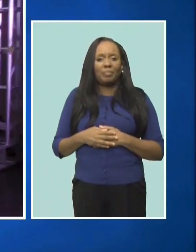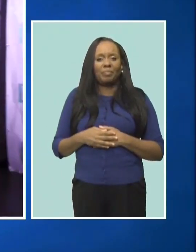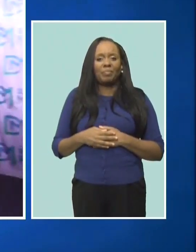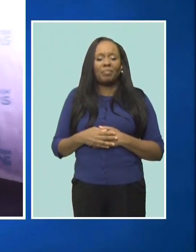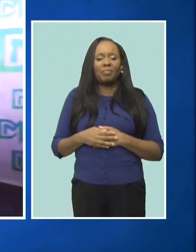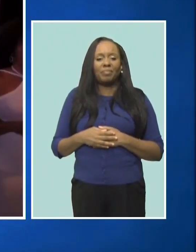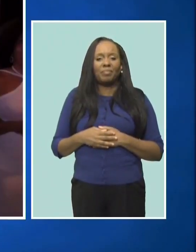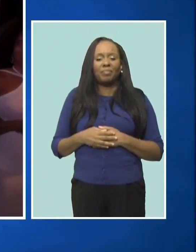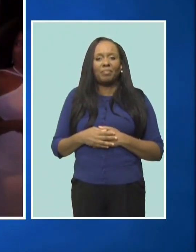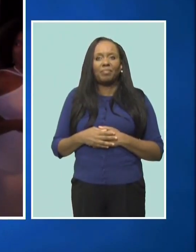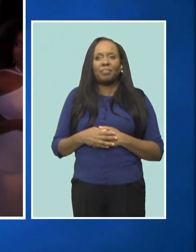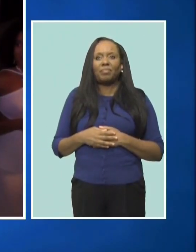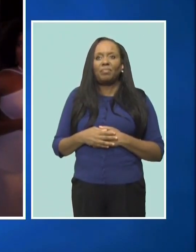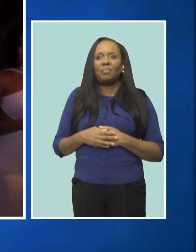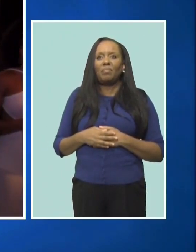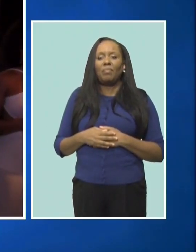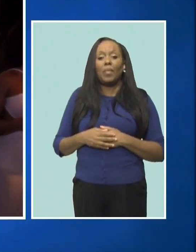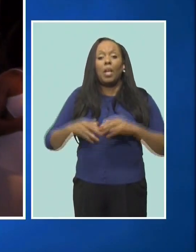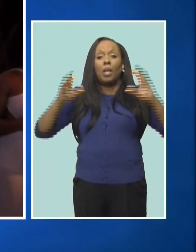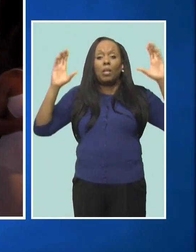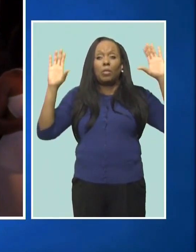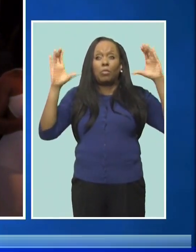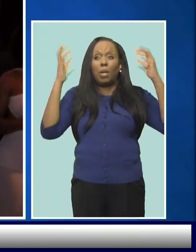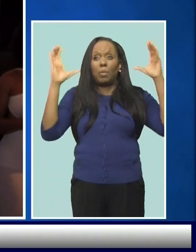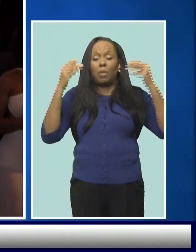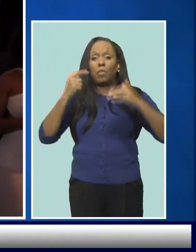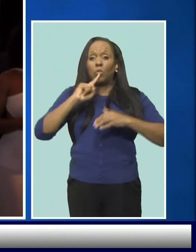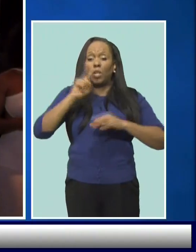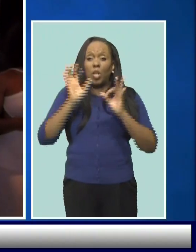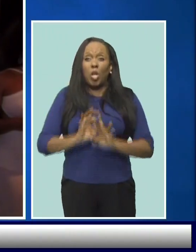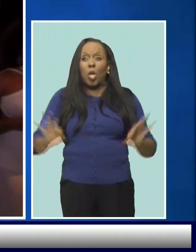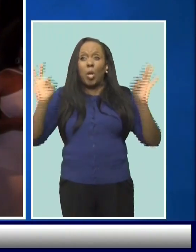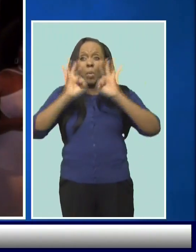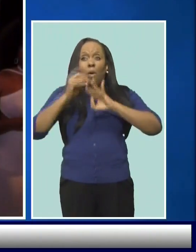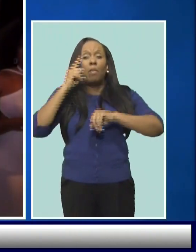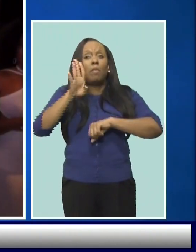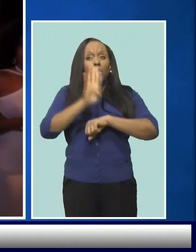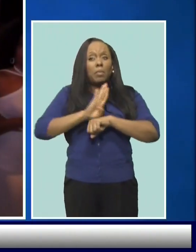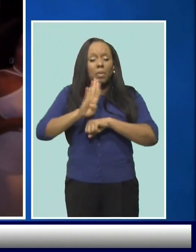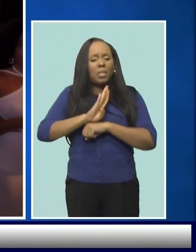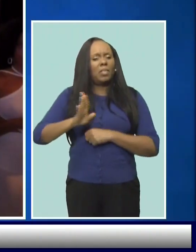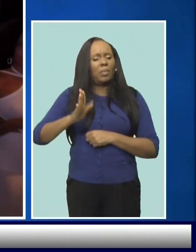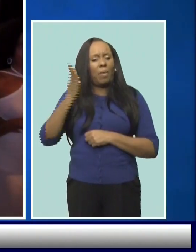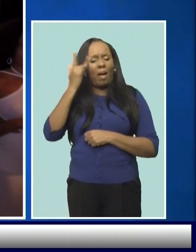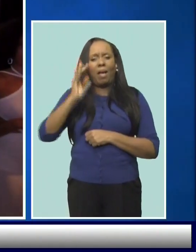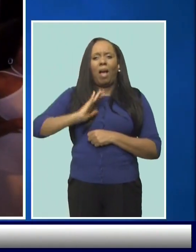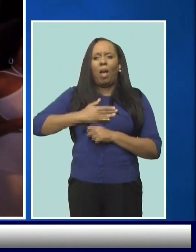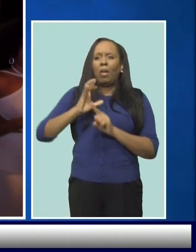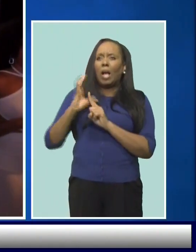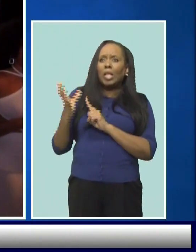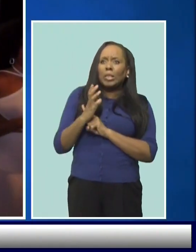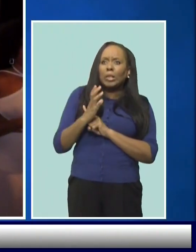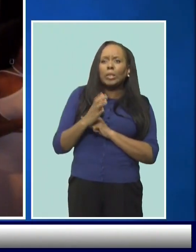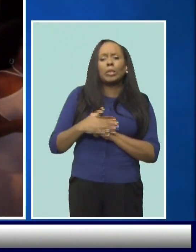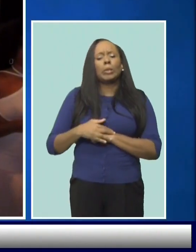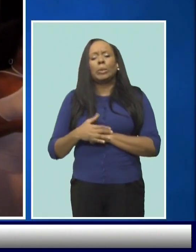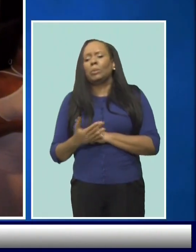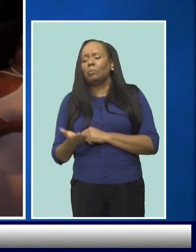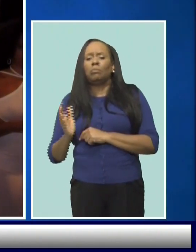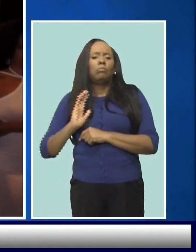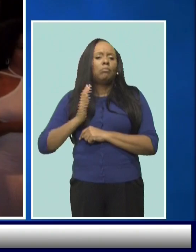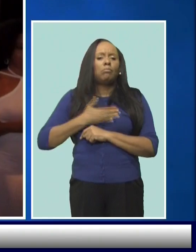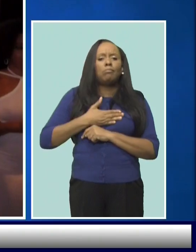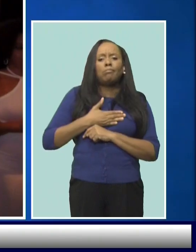you look further, Cropover, of course, is very important to Barbados, both from a cultural point of view, both from an economic point of view. And this really